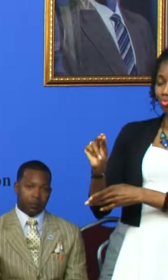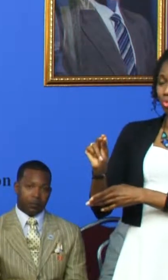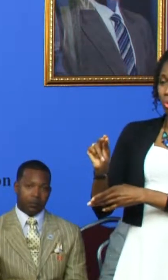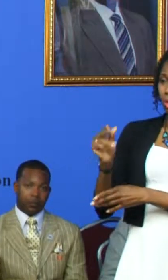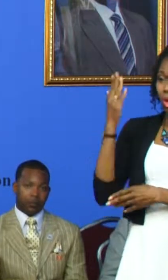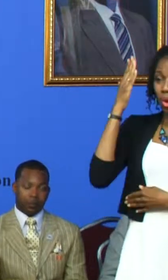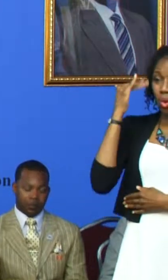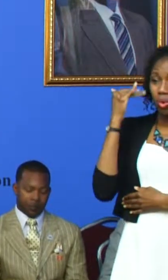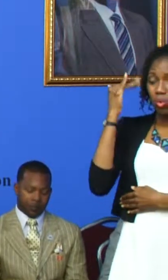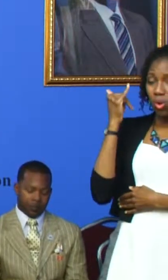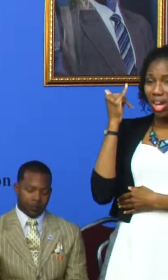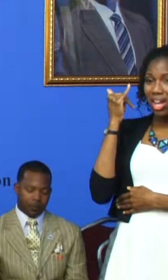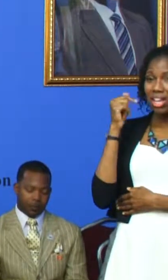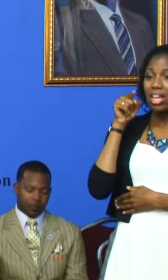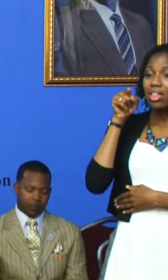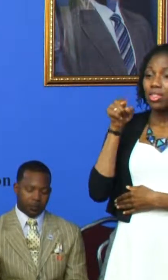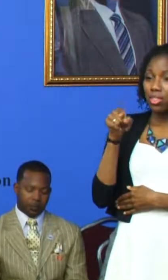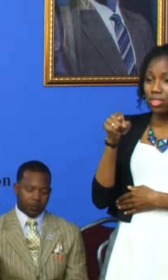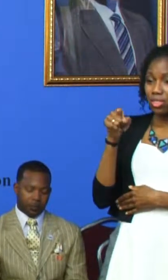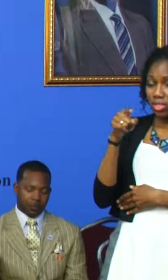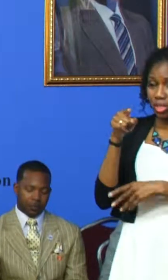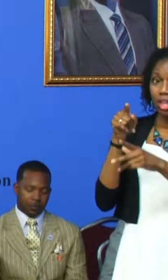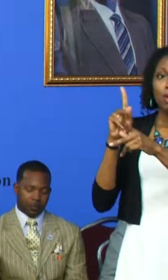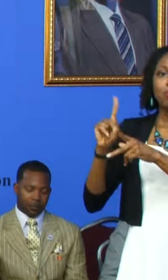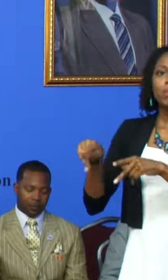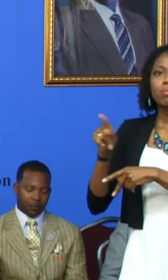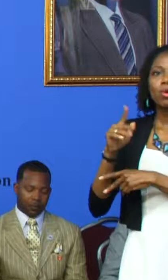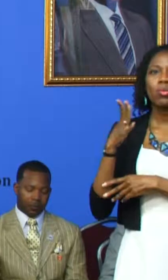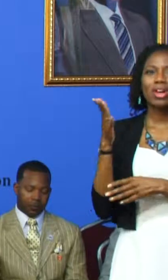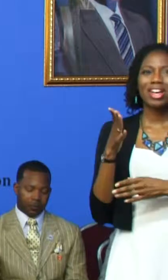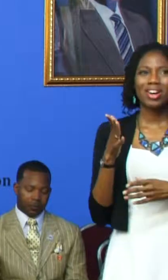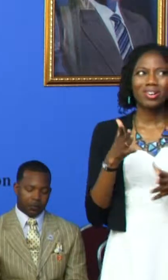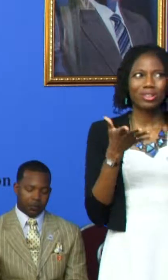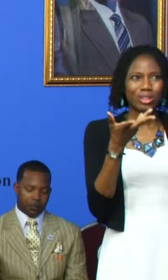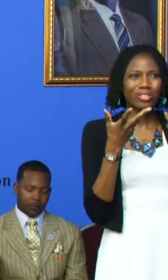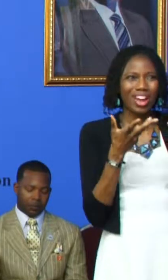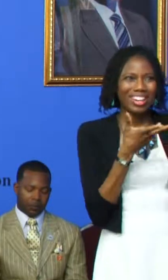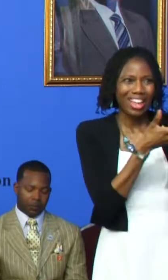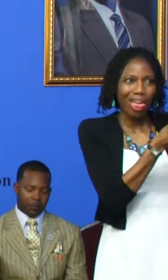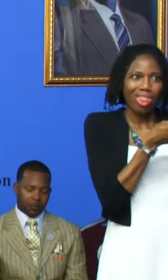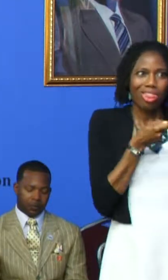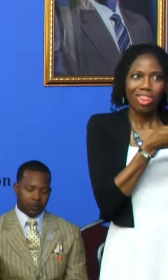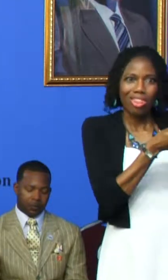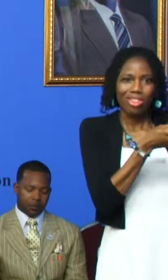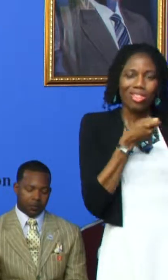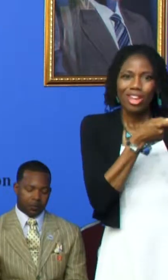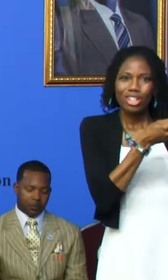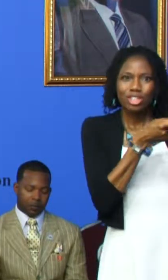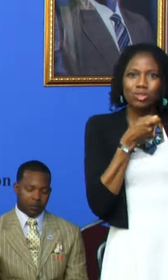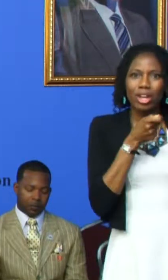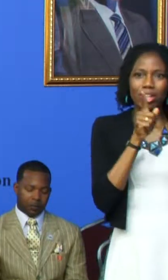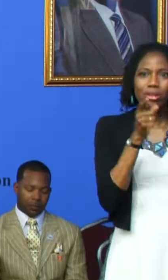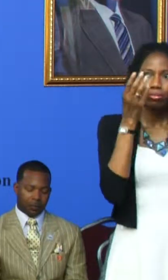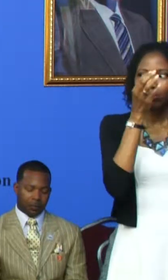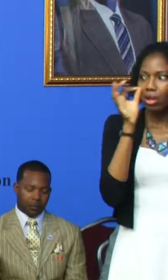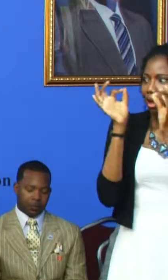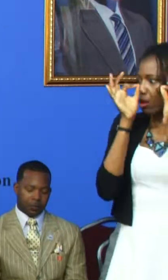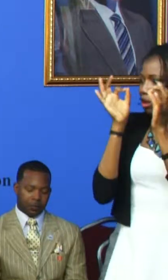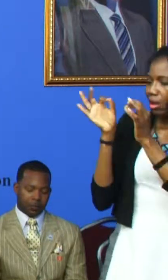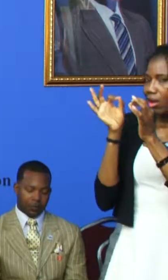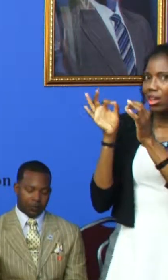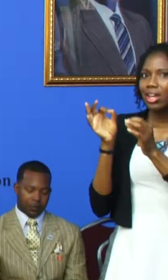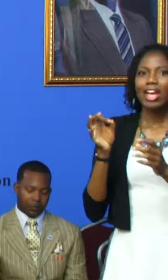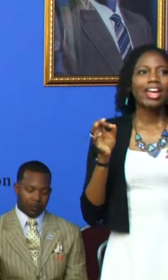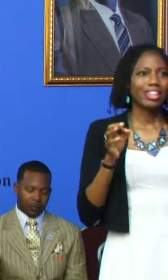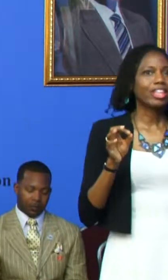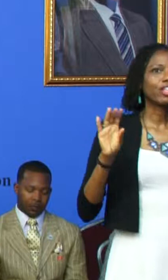Because they will entertain you to distract you while they cut up the contracts